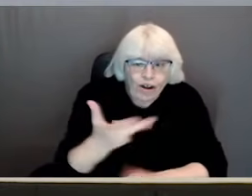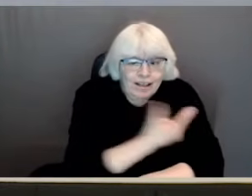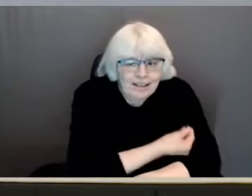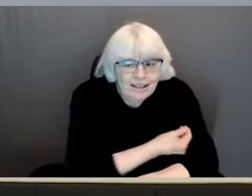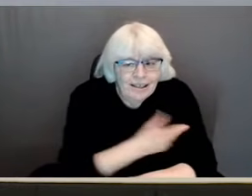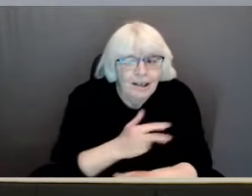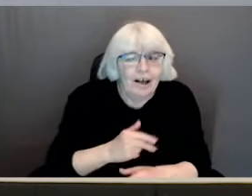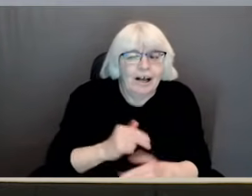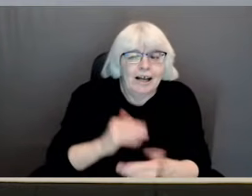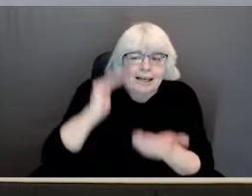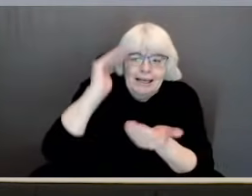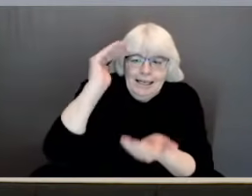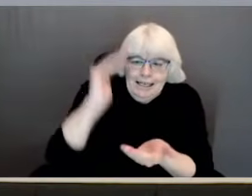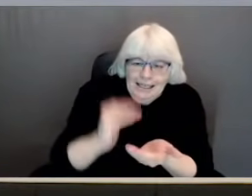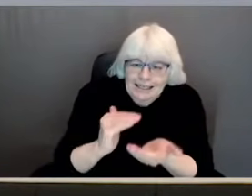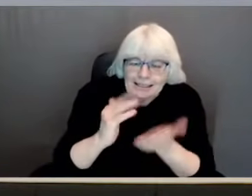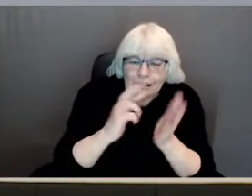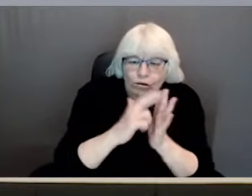of course, Remembrance Day.